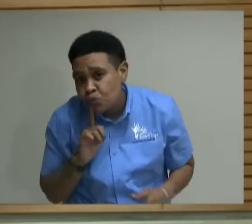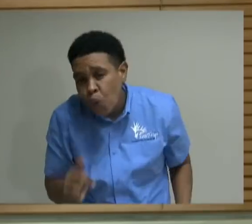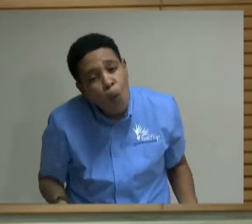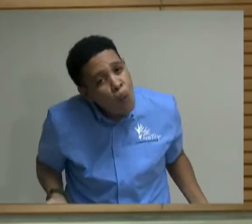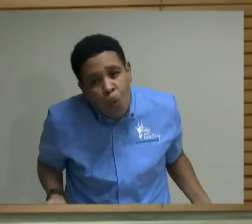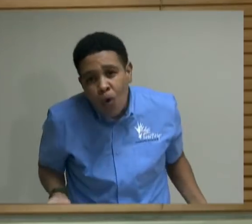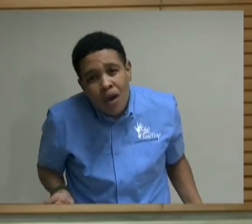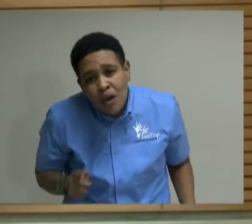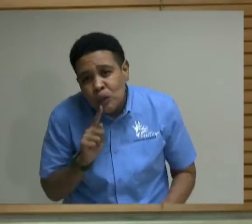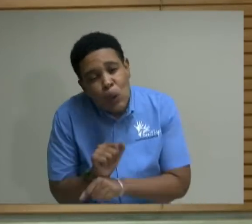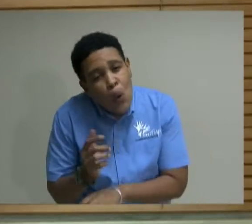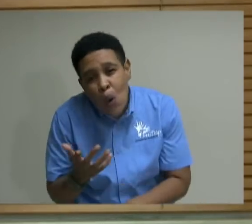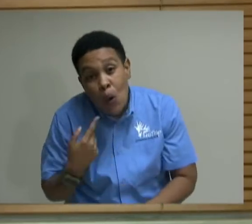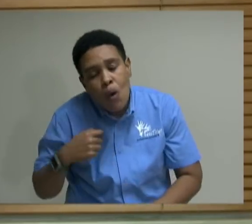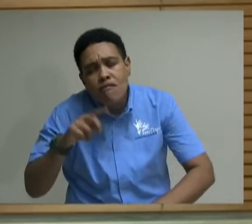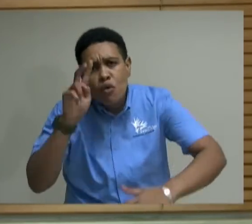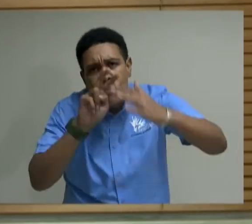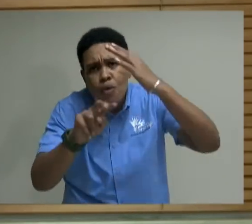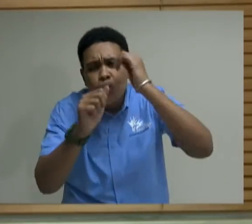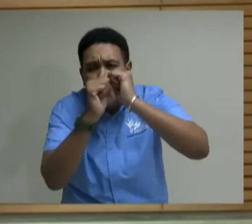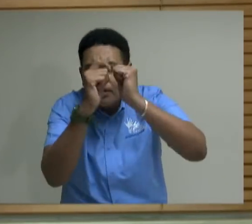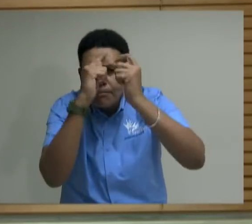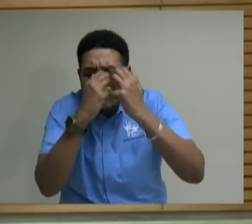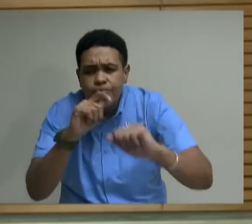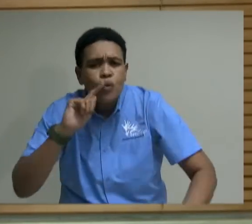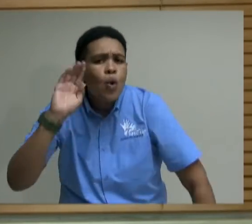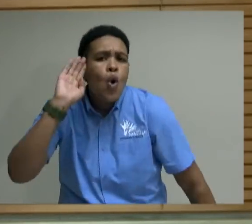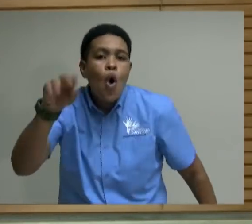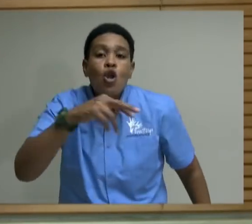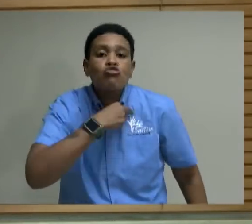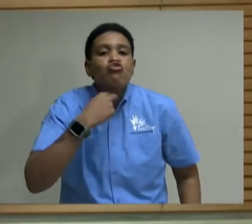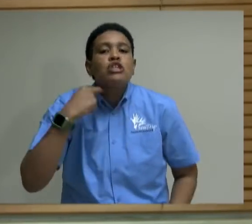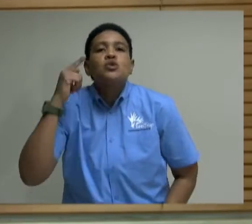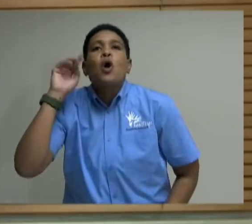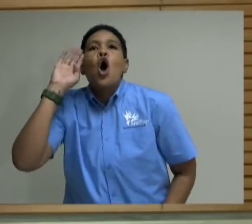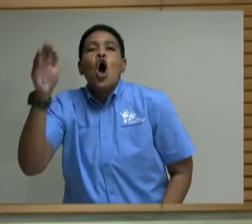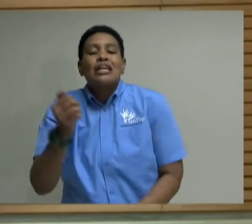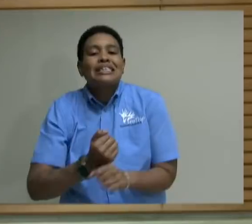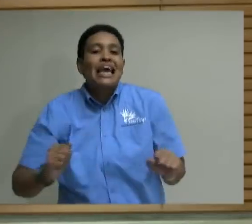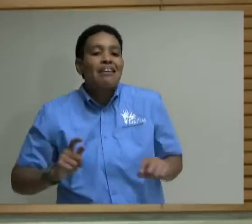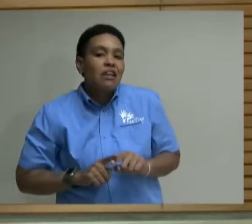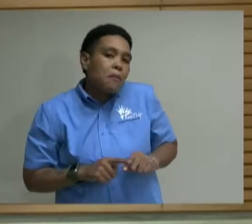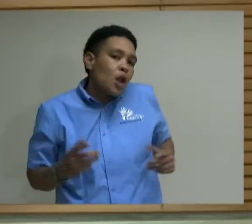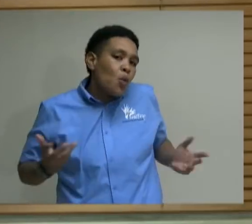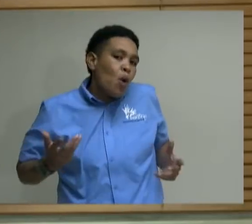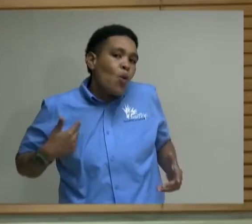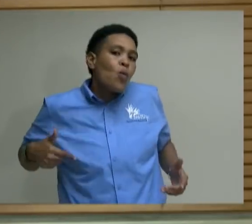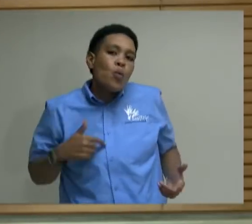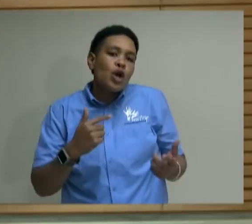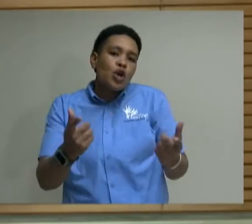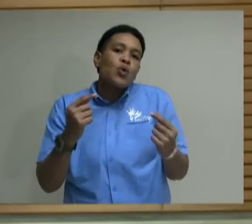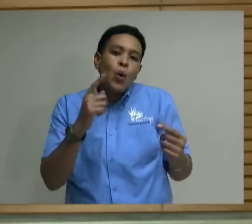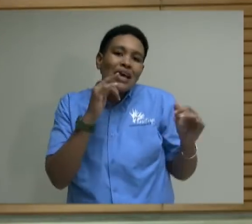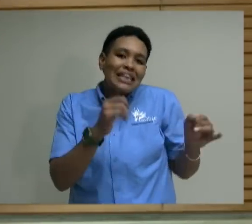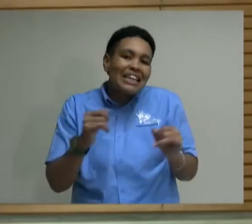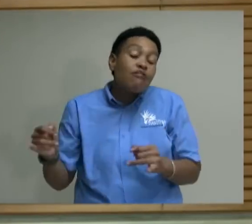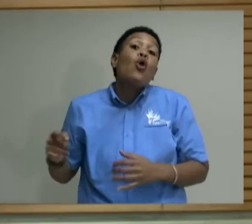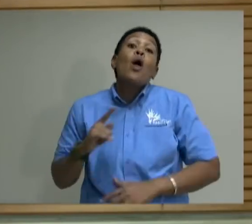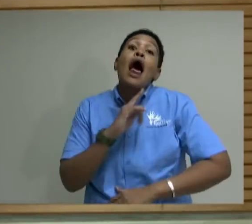a sense of togetherness on this. We're all at risk, or we're all safe, depending on what we do as individuals